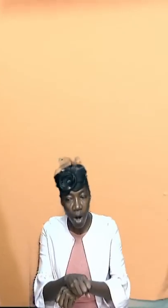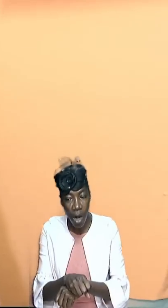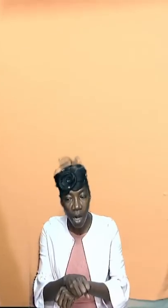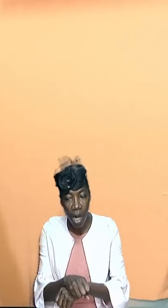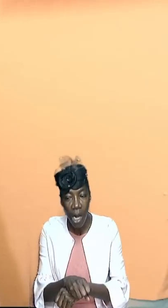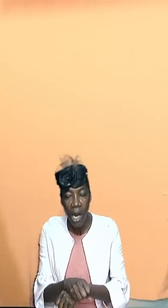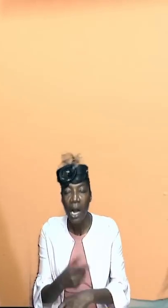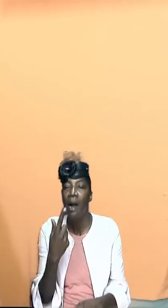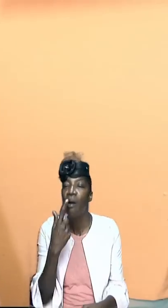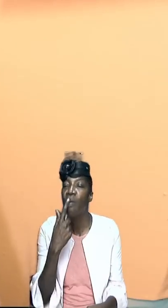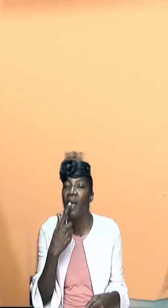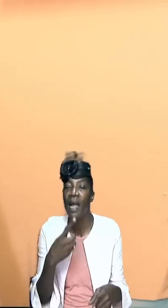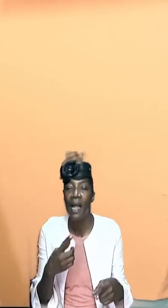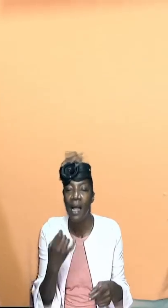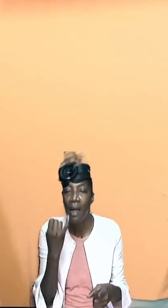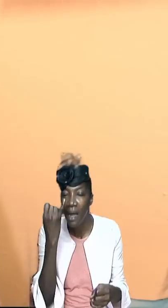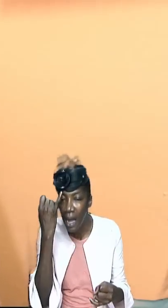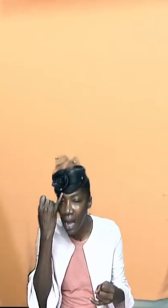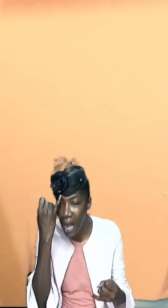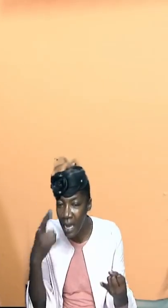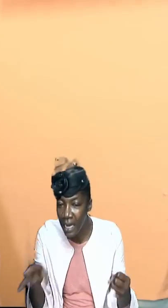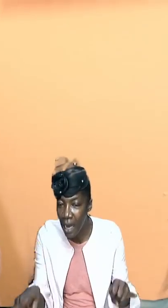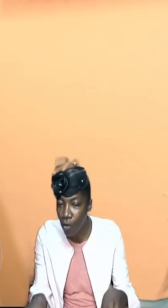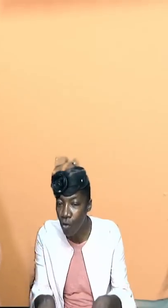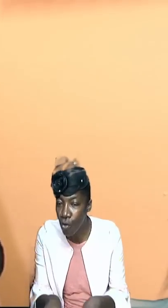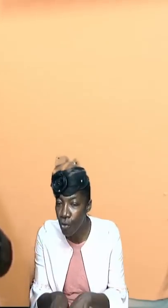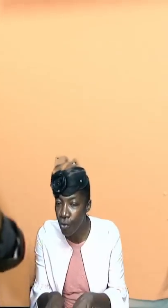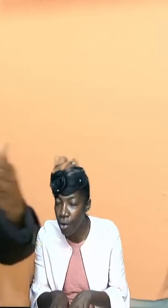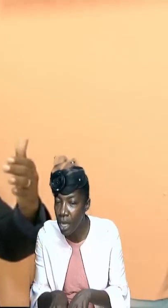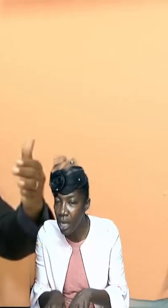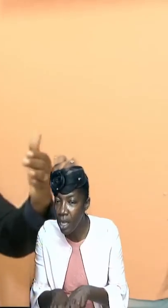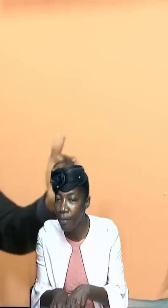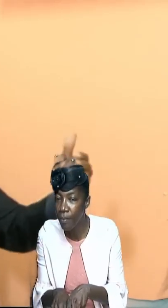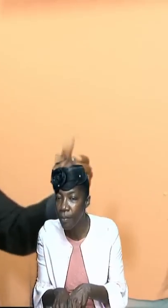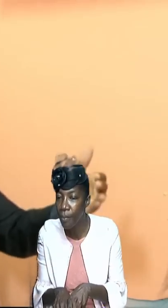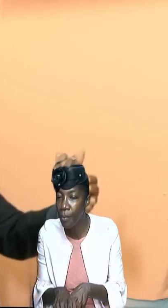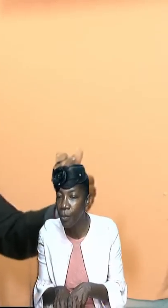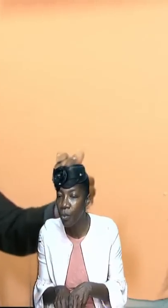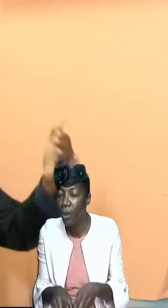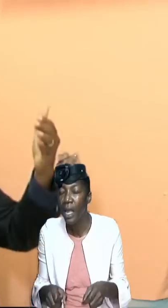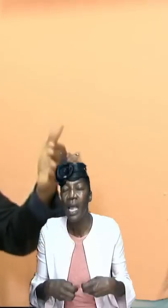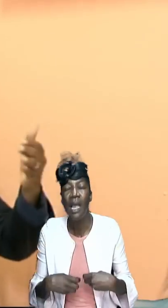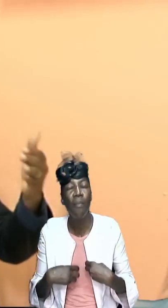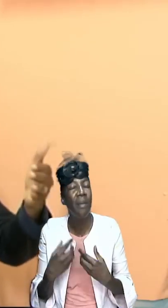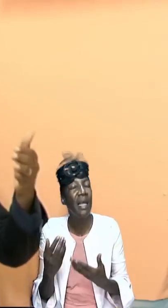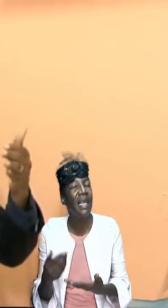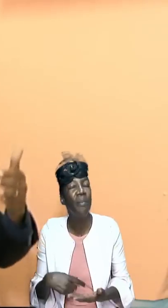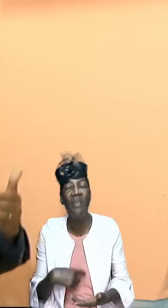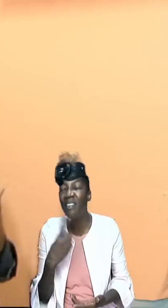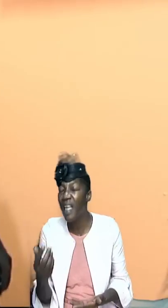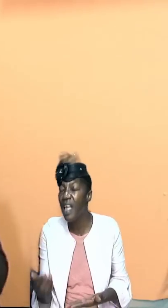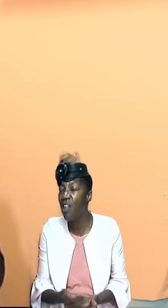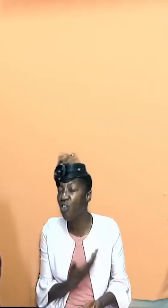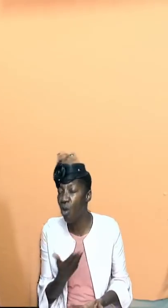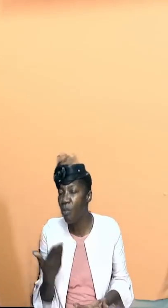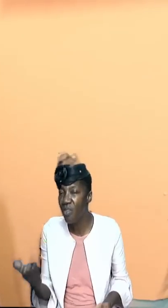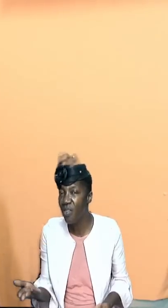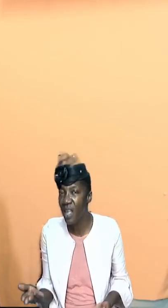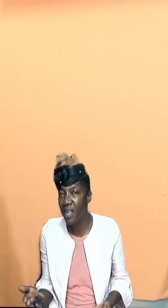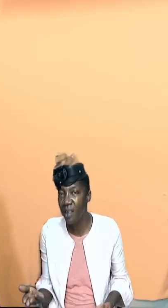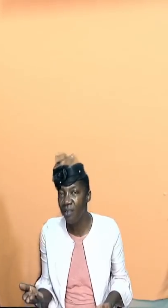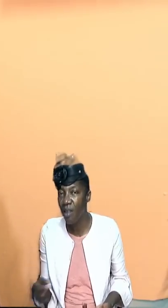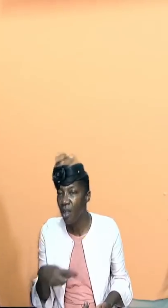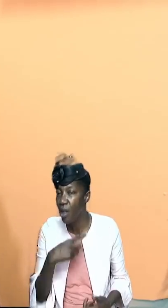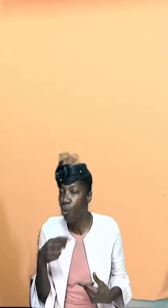the way he made some statements, and there are so many of a couple others who did similar type things that